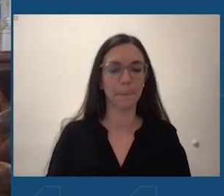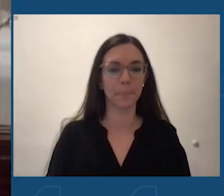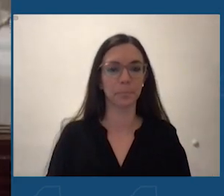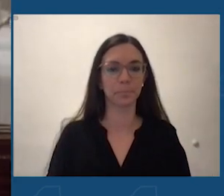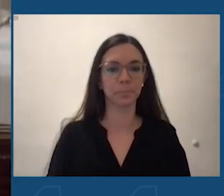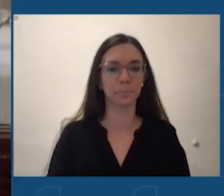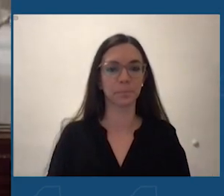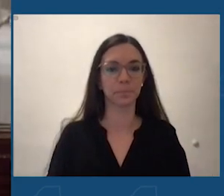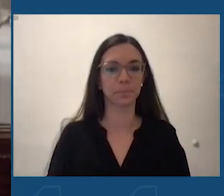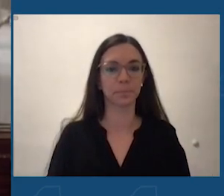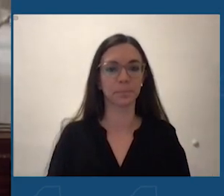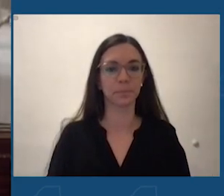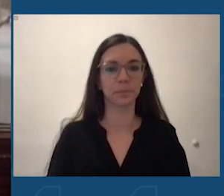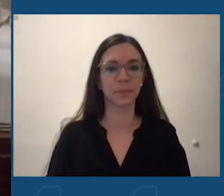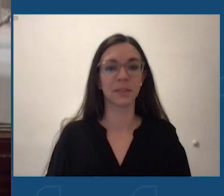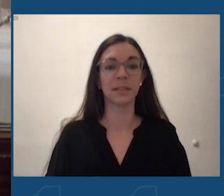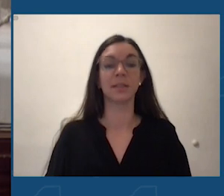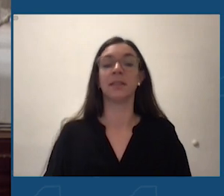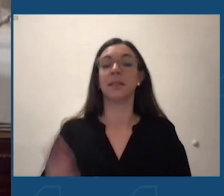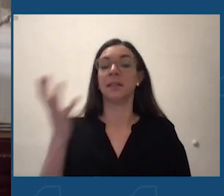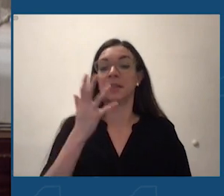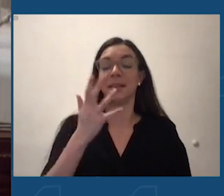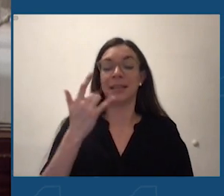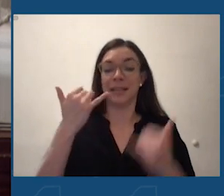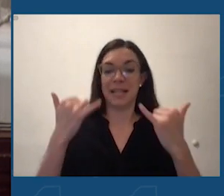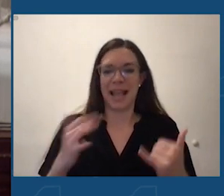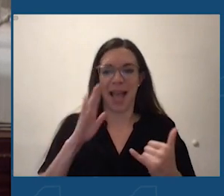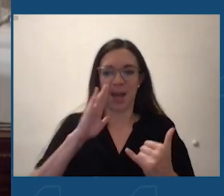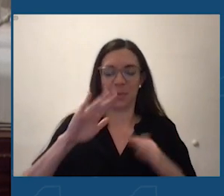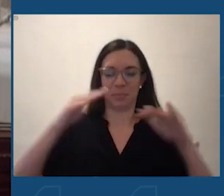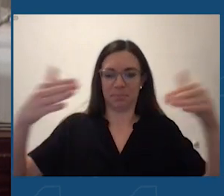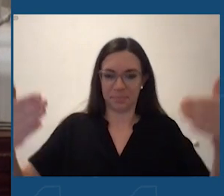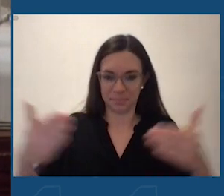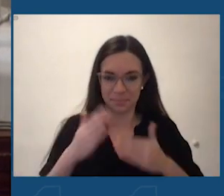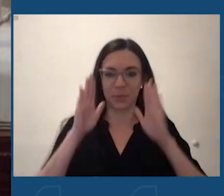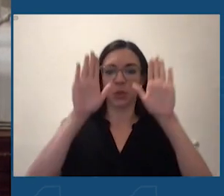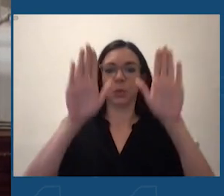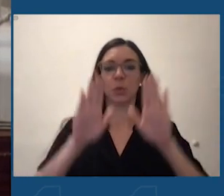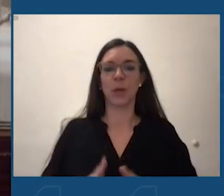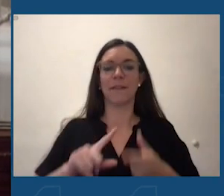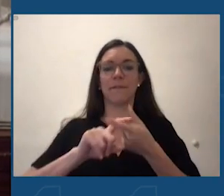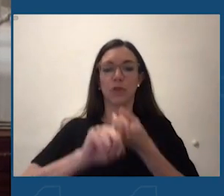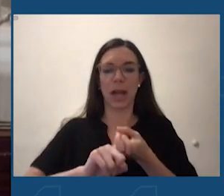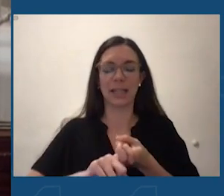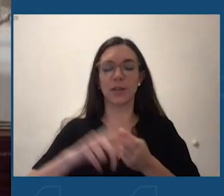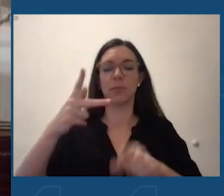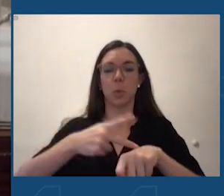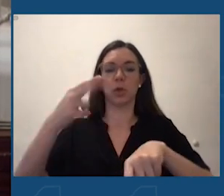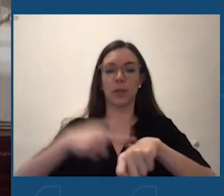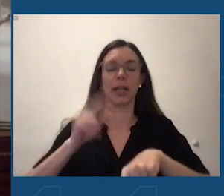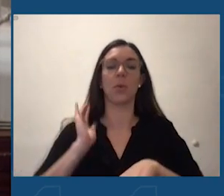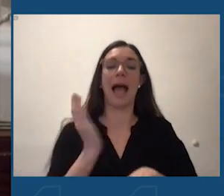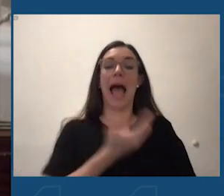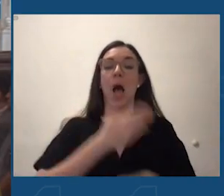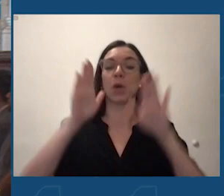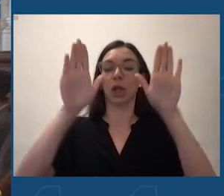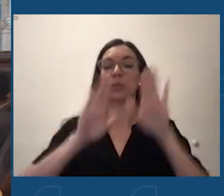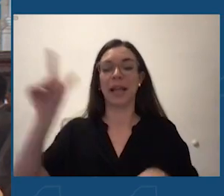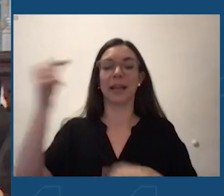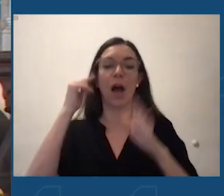So, with no further ado, let me bring to the stage a great friend of Puerto Rico, our great governor, Governor Kathy